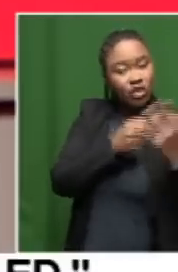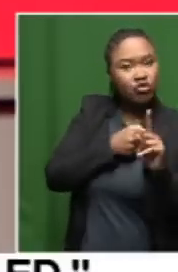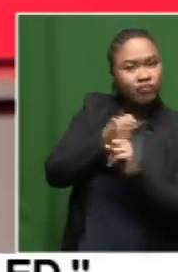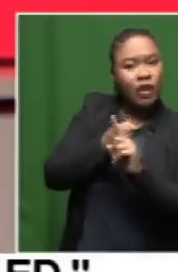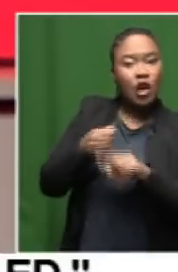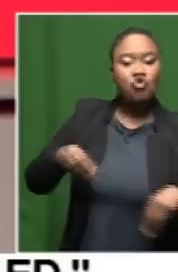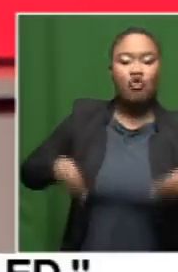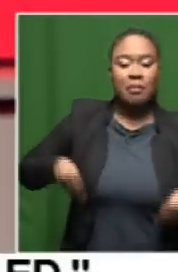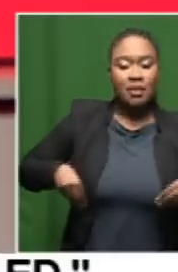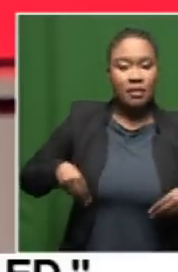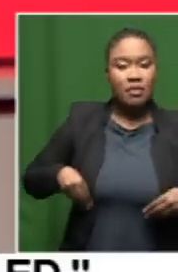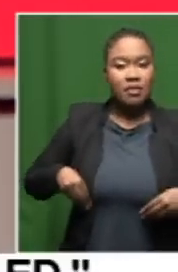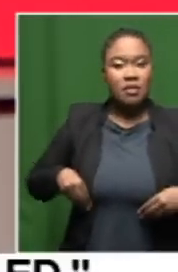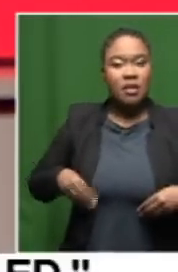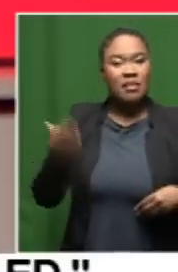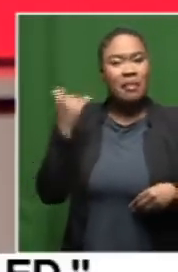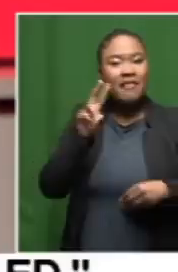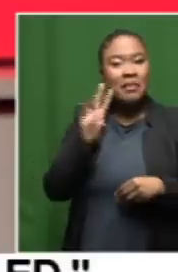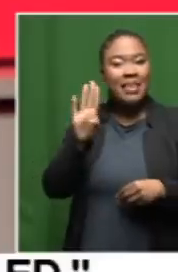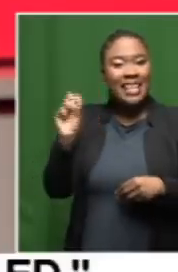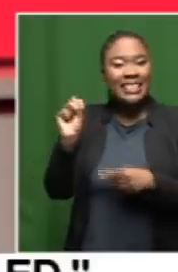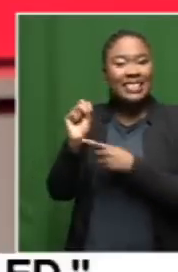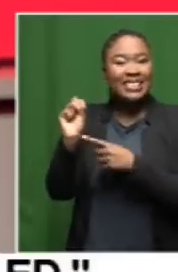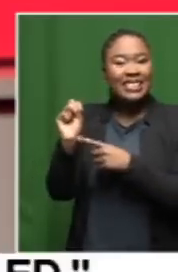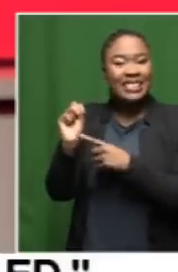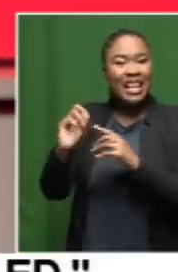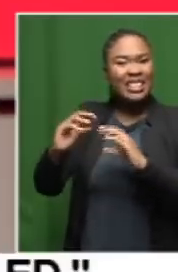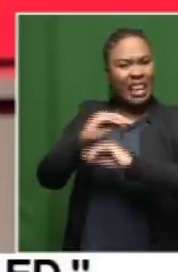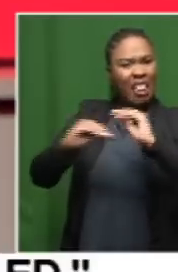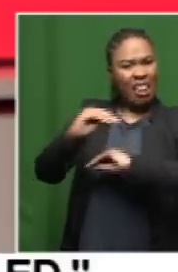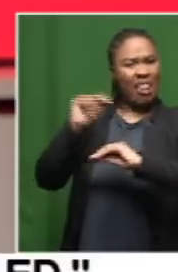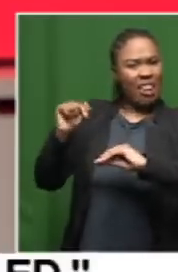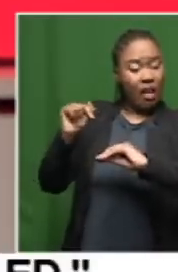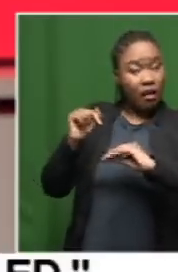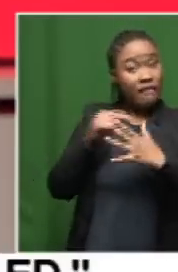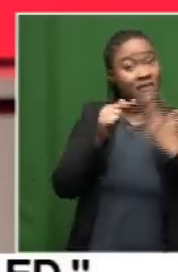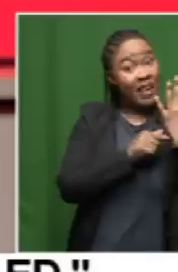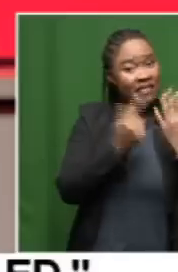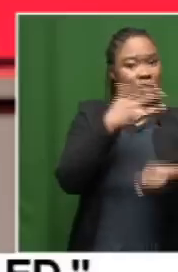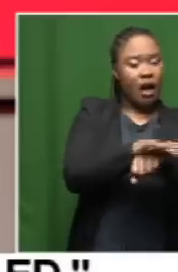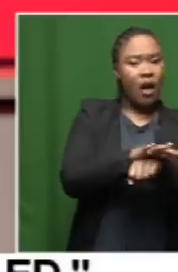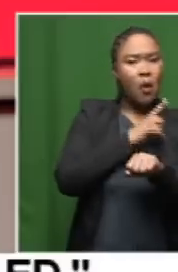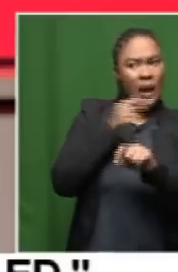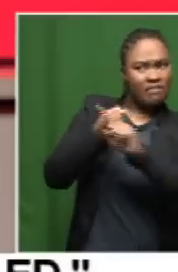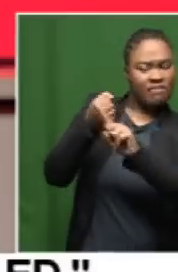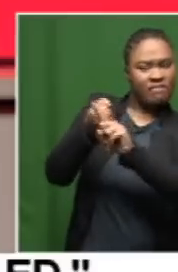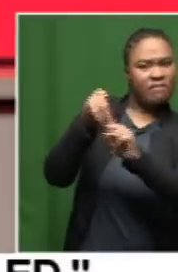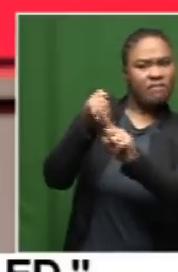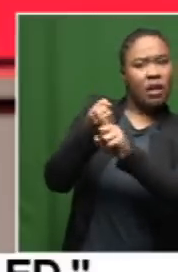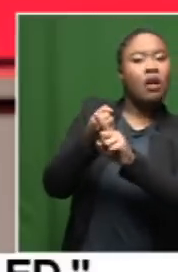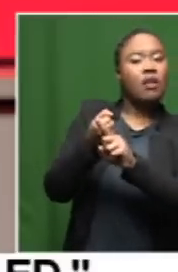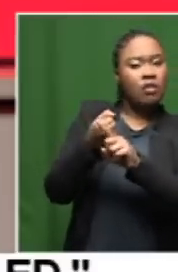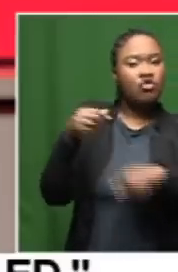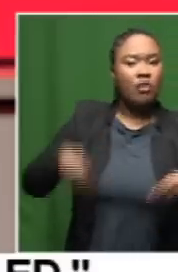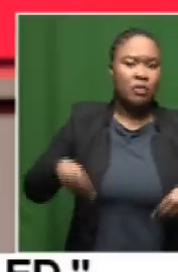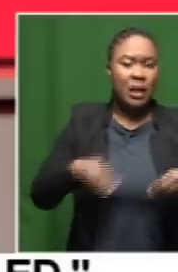corruption, particularly in the so-called VBS scandal. So we'll continue with that fight for a clean governance.